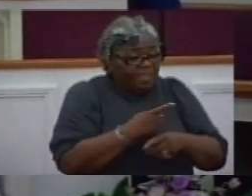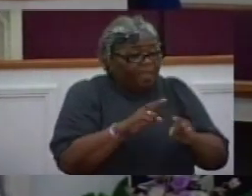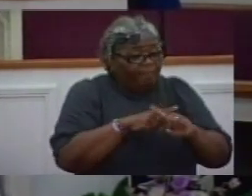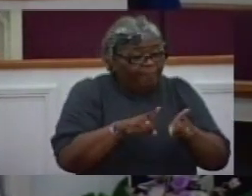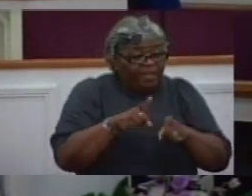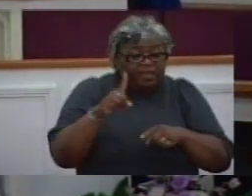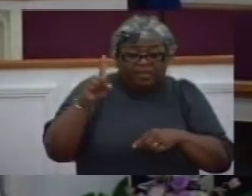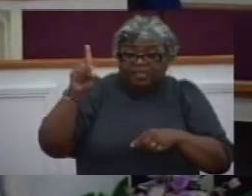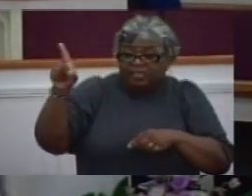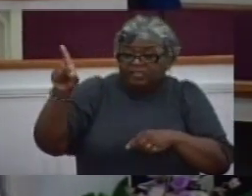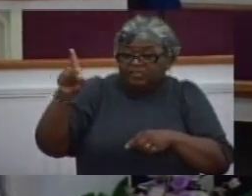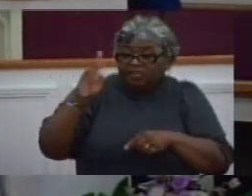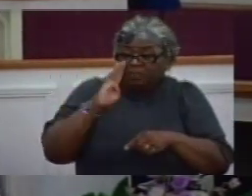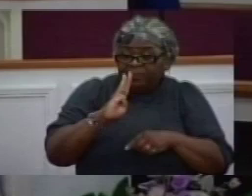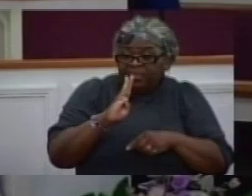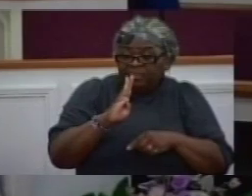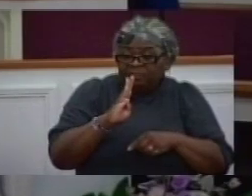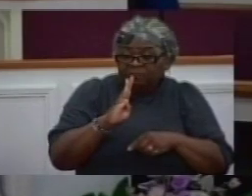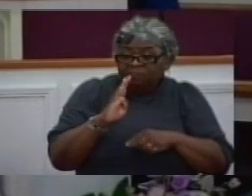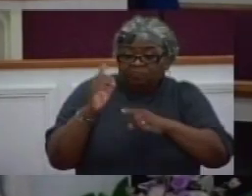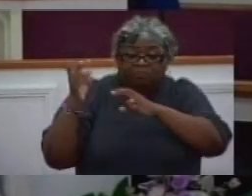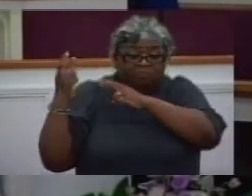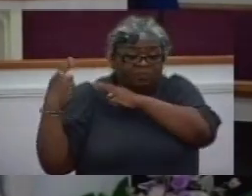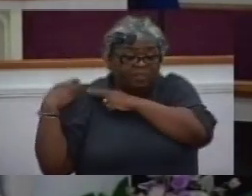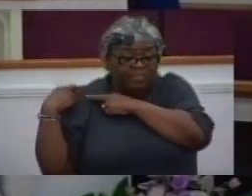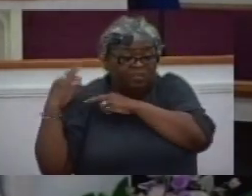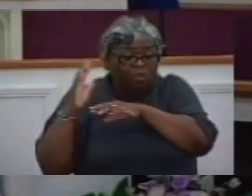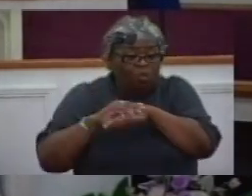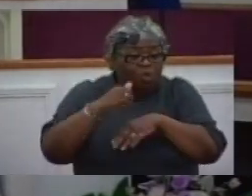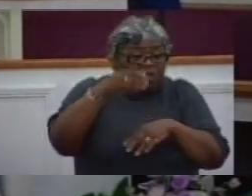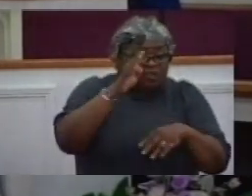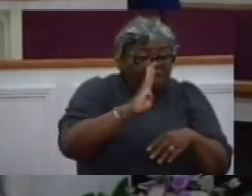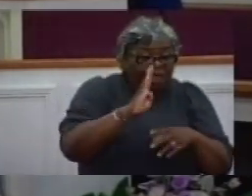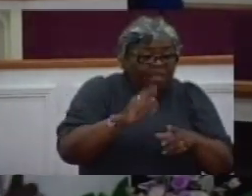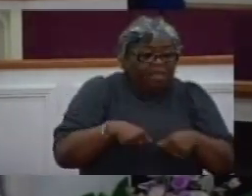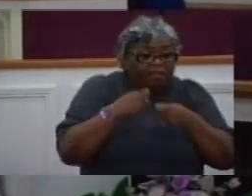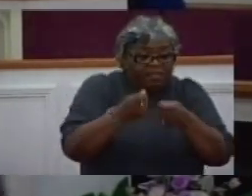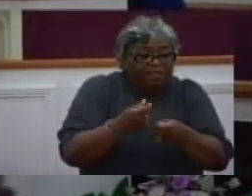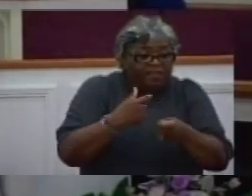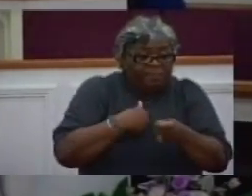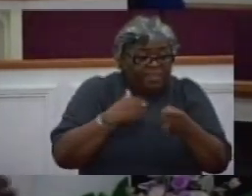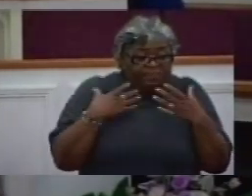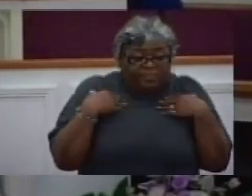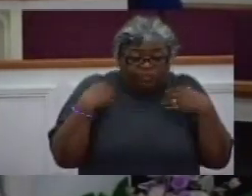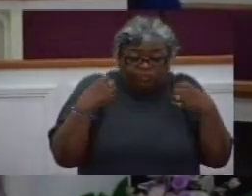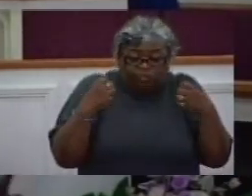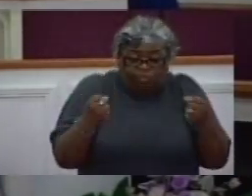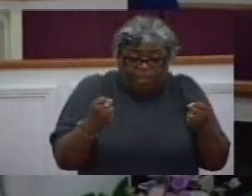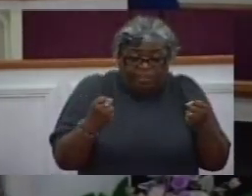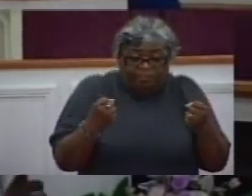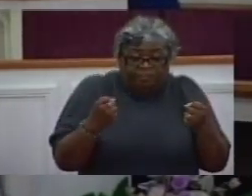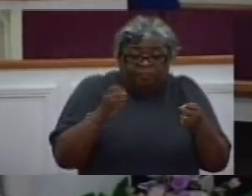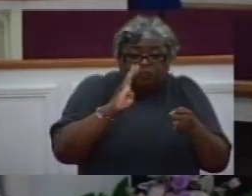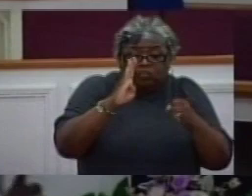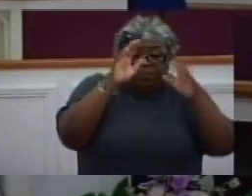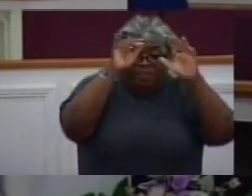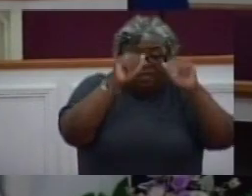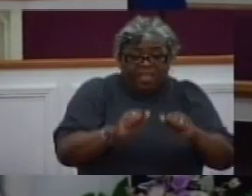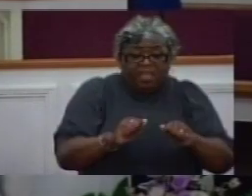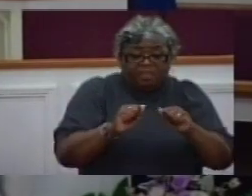but it's me leaning on God giving me the strength to be able